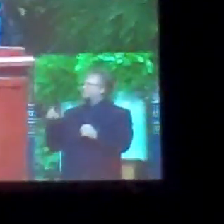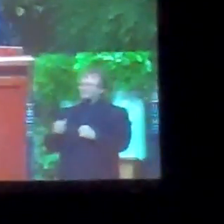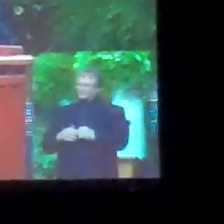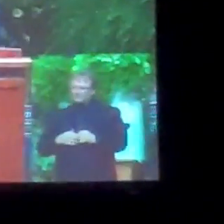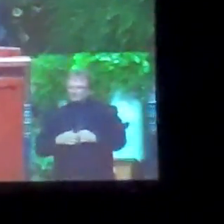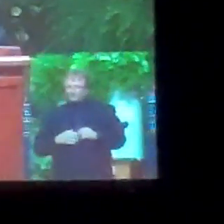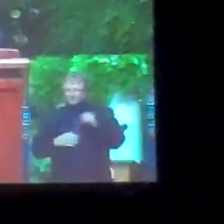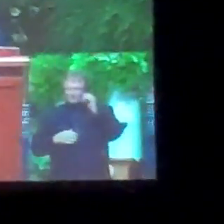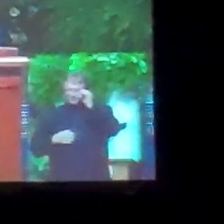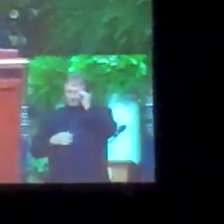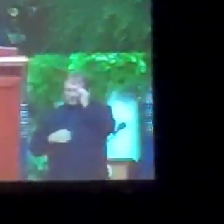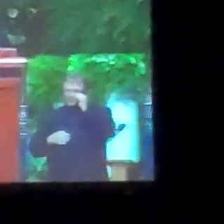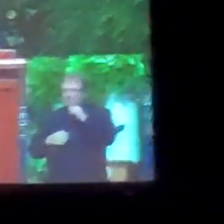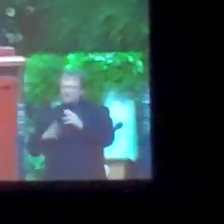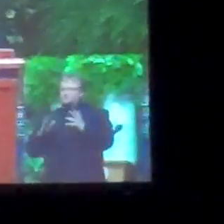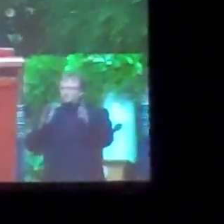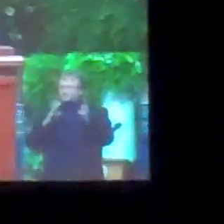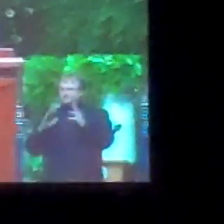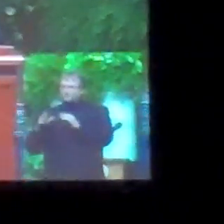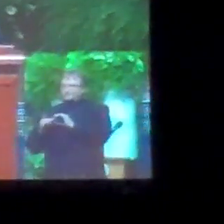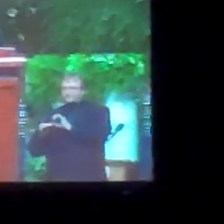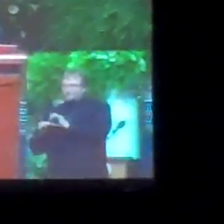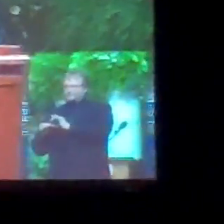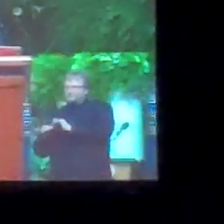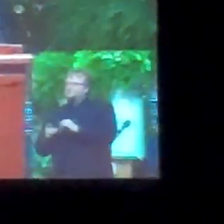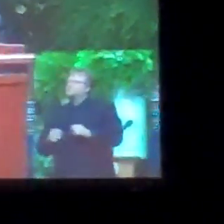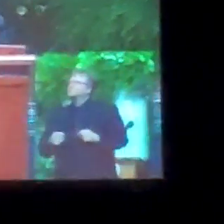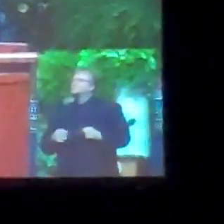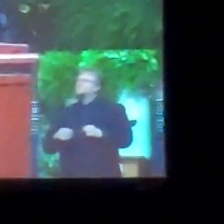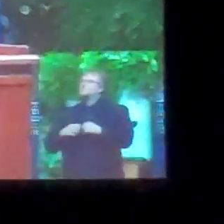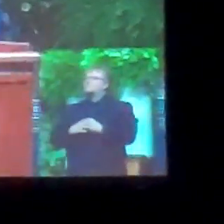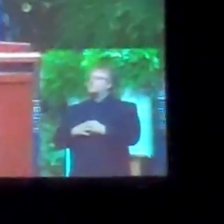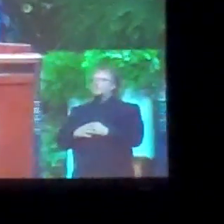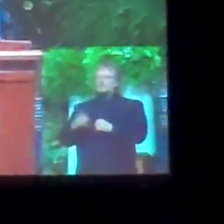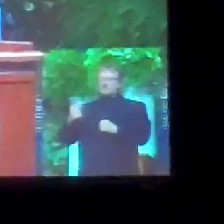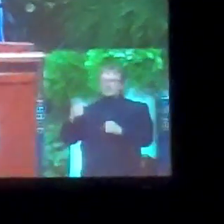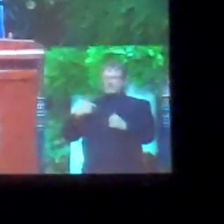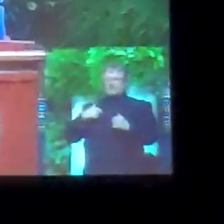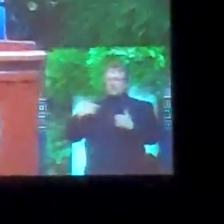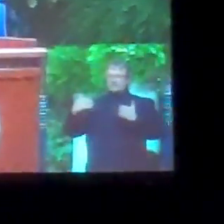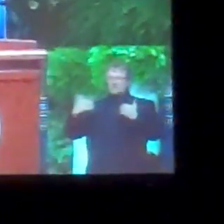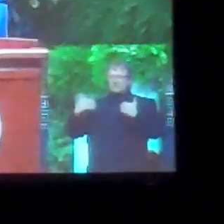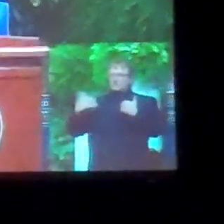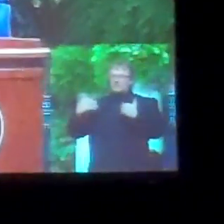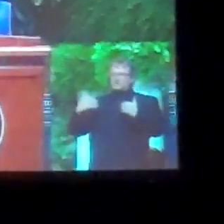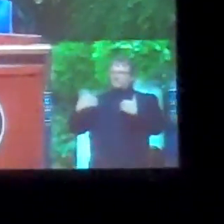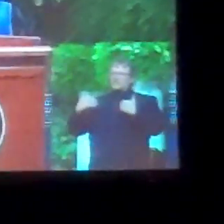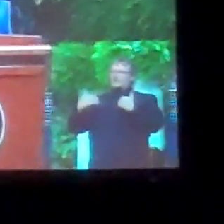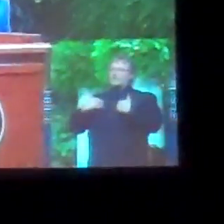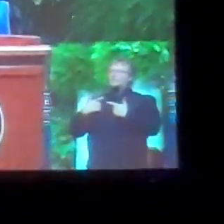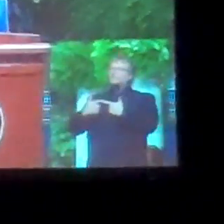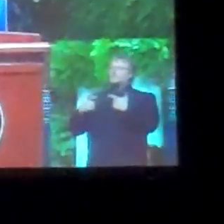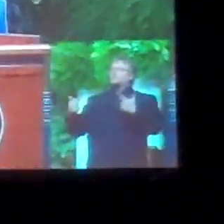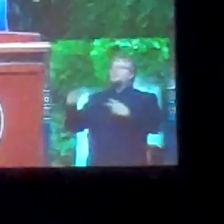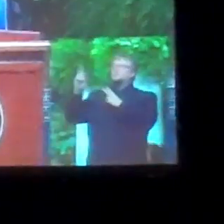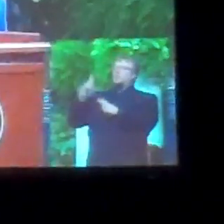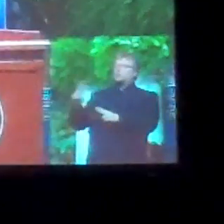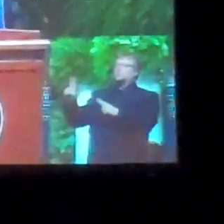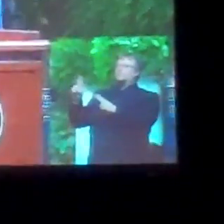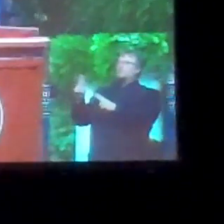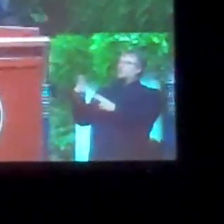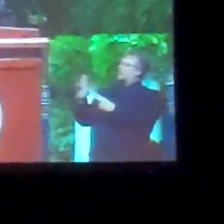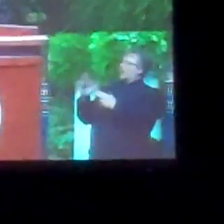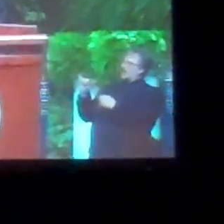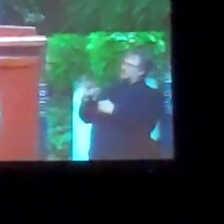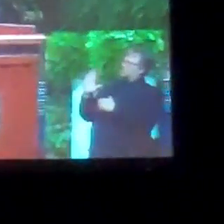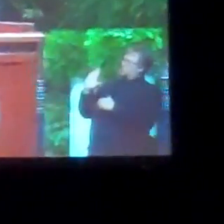Both communication professors at Mesa. I have had the biggest honor being your student. Thank